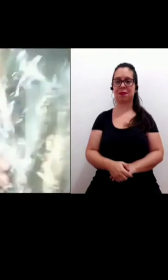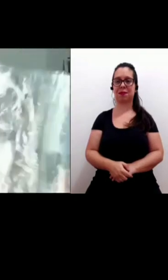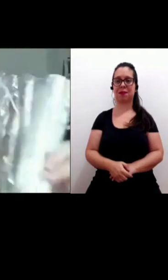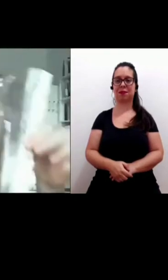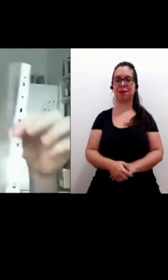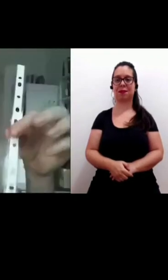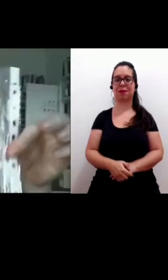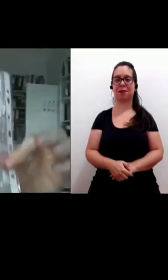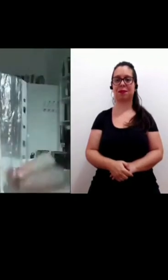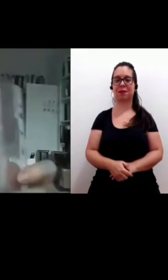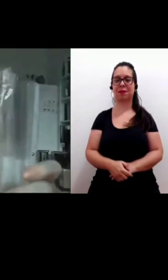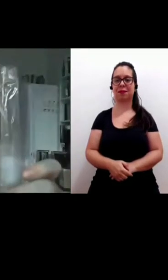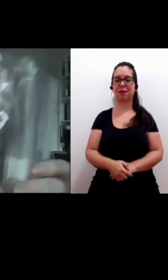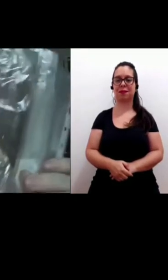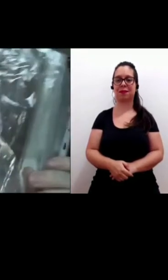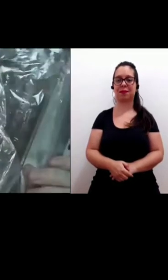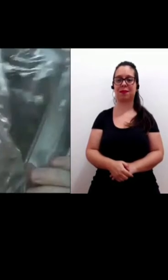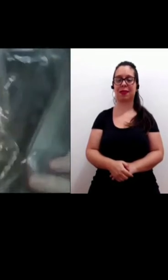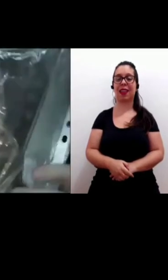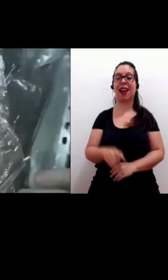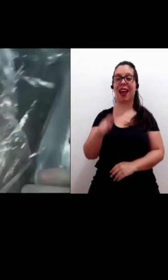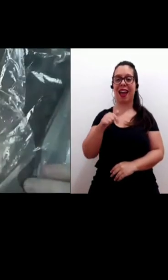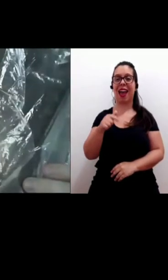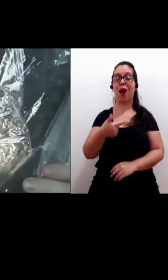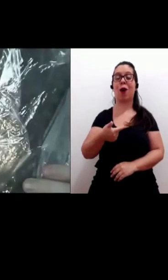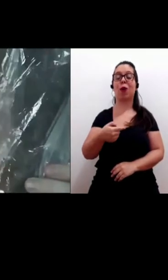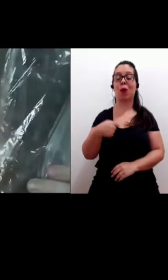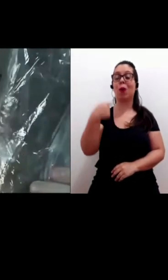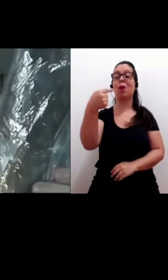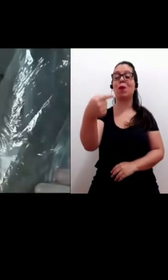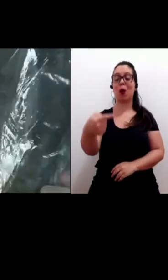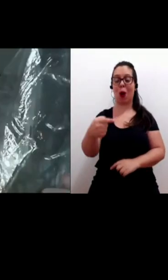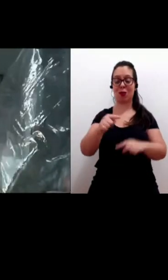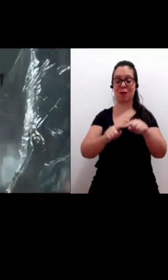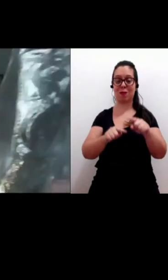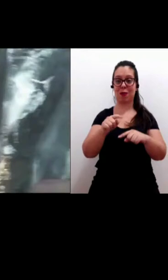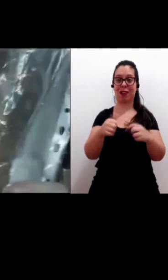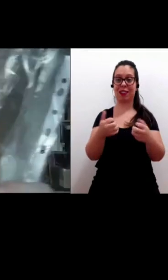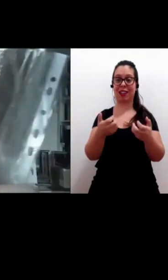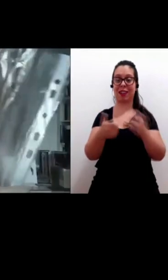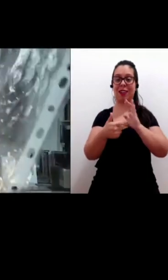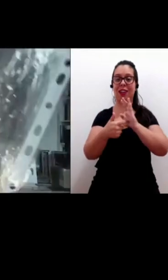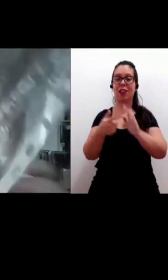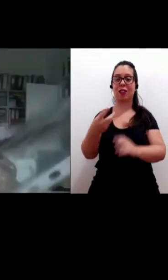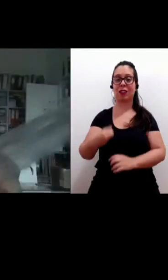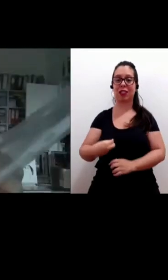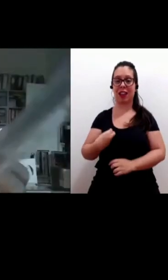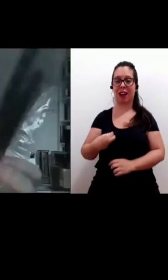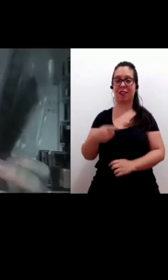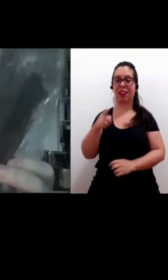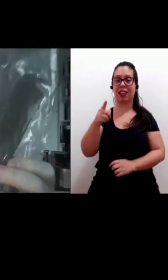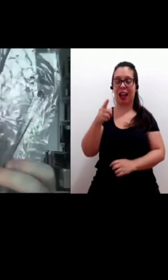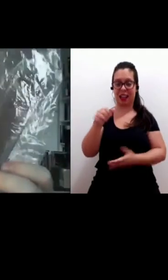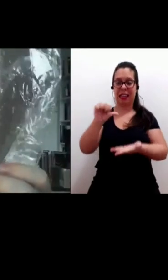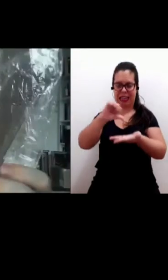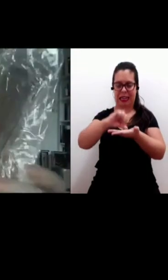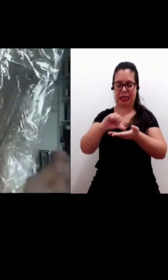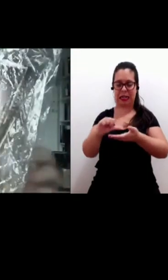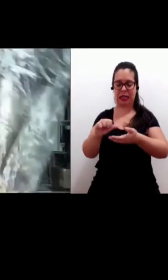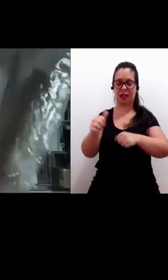This is the next object I'd like to show you. So I was in Tehran and Iran, and we were making a film about